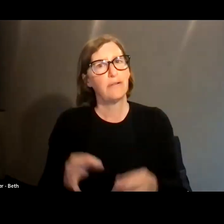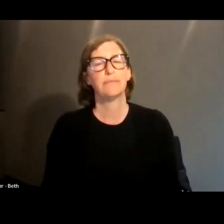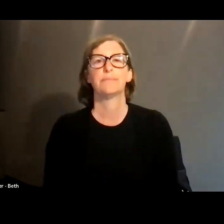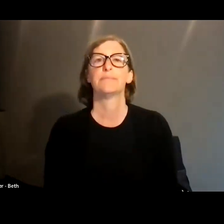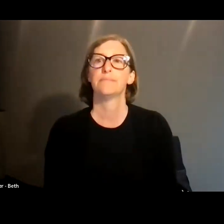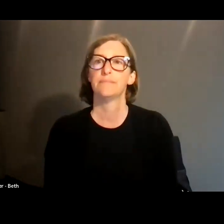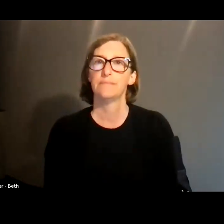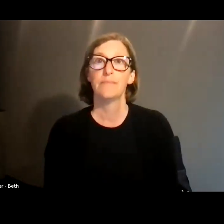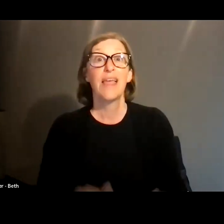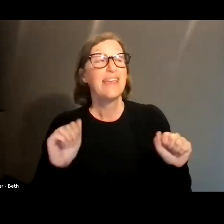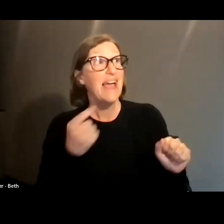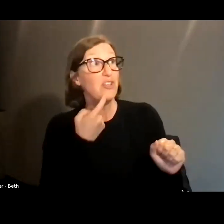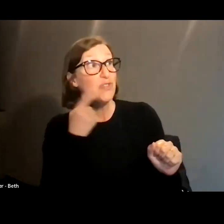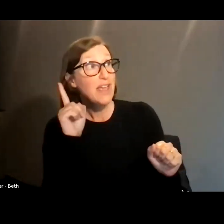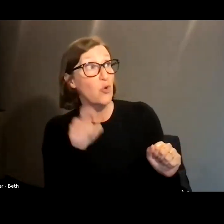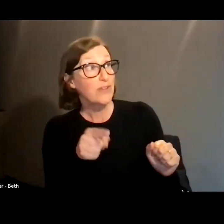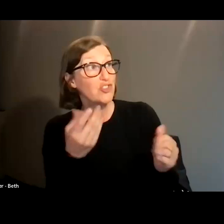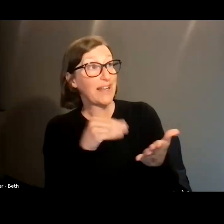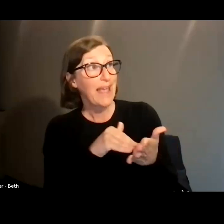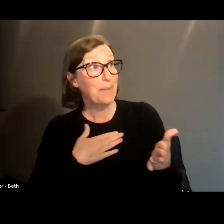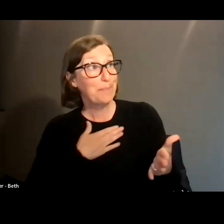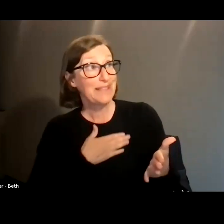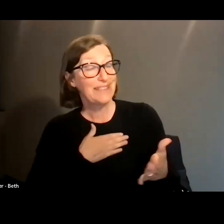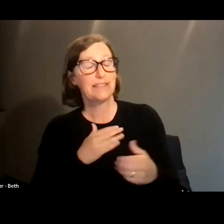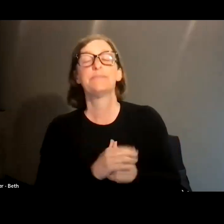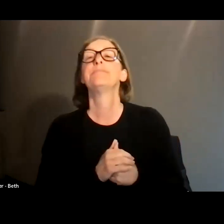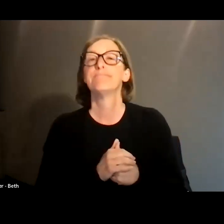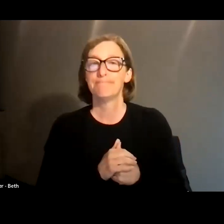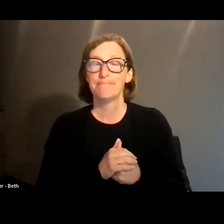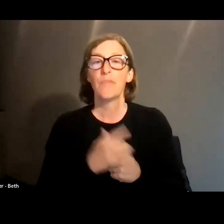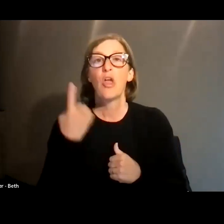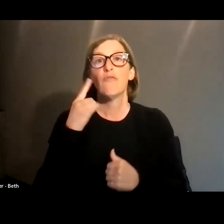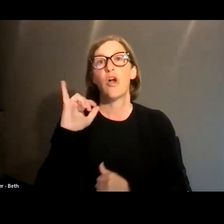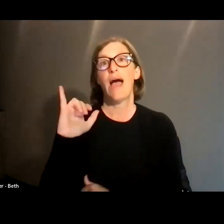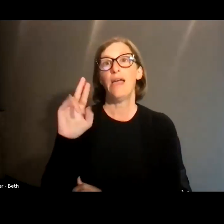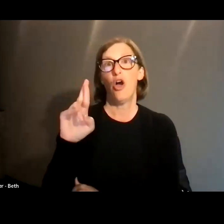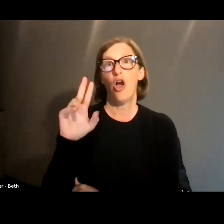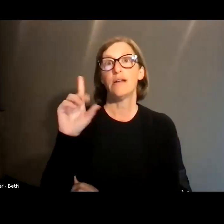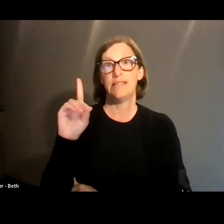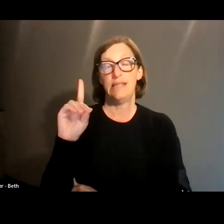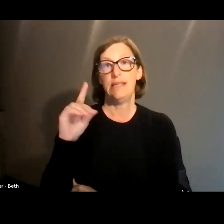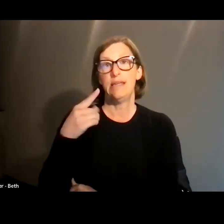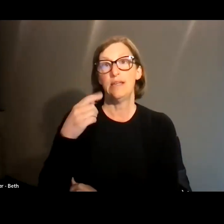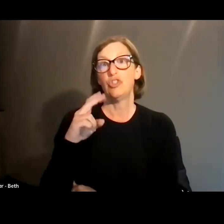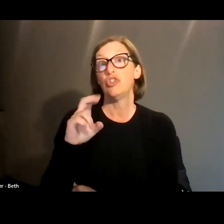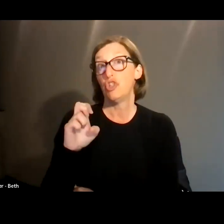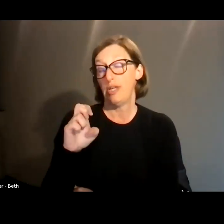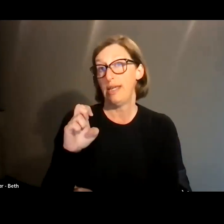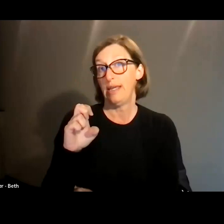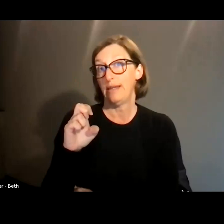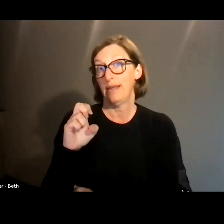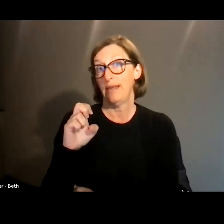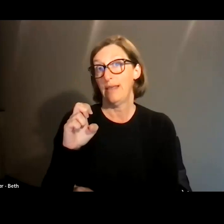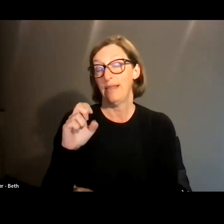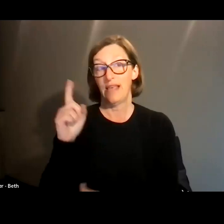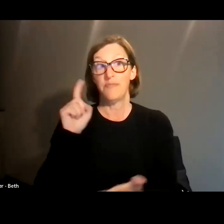Can you repeat the question? So for the IRD genes that have been noted as